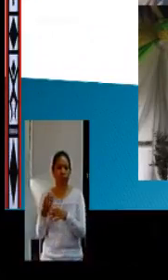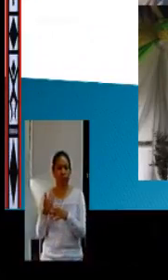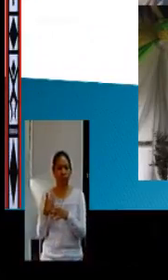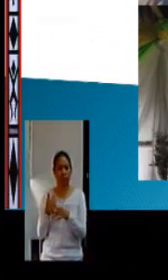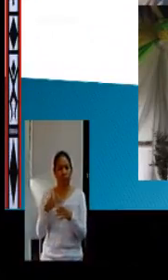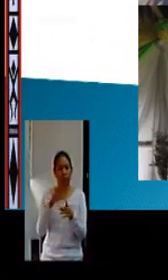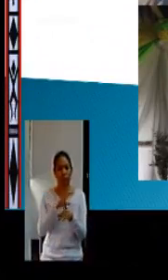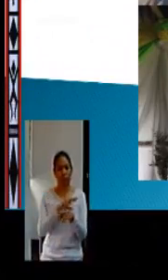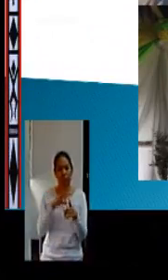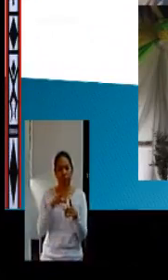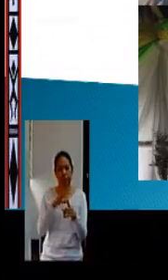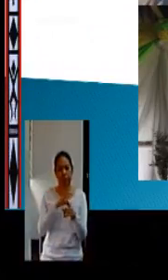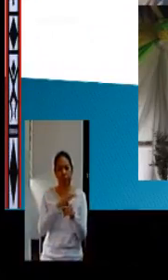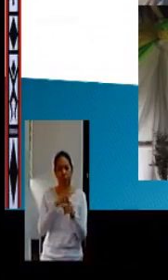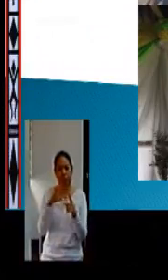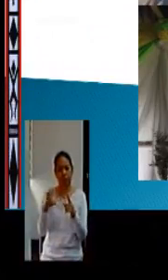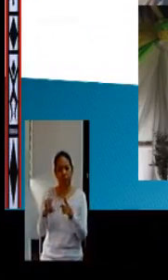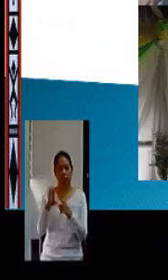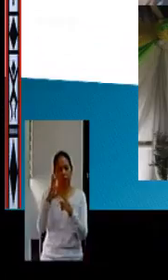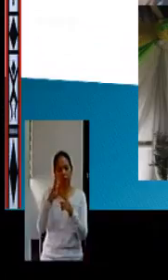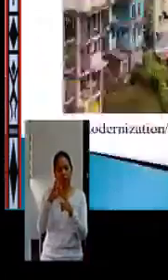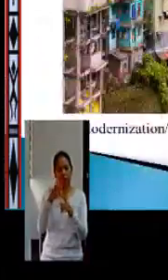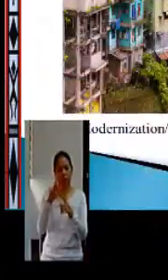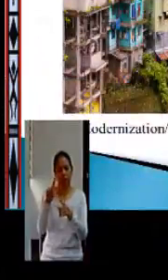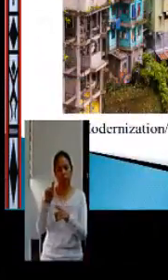and agricultural tourism.